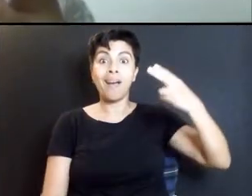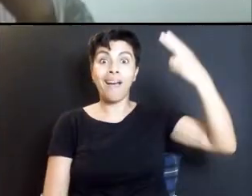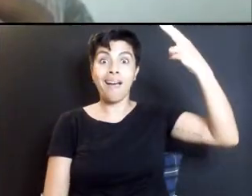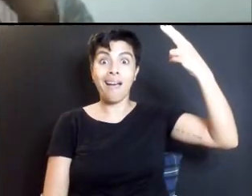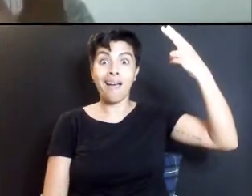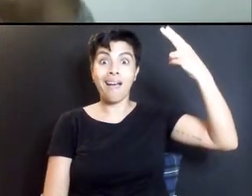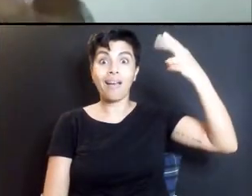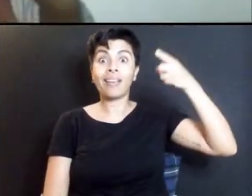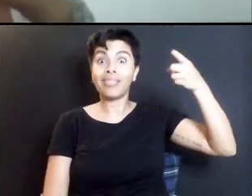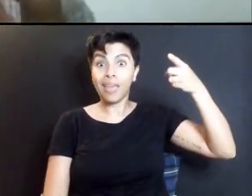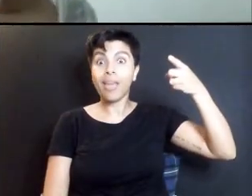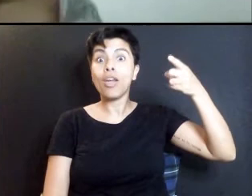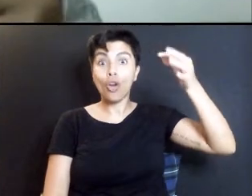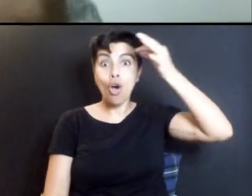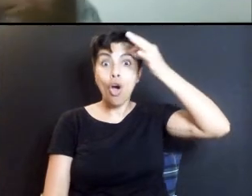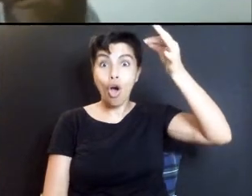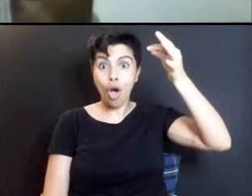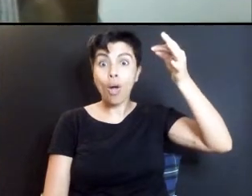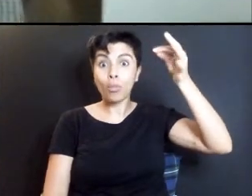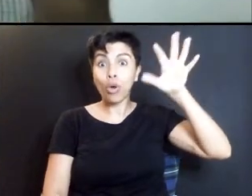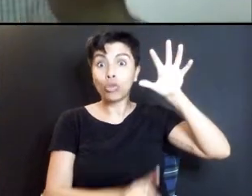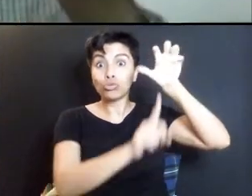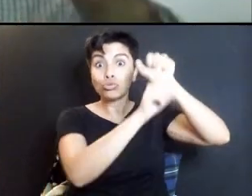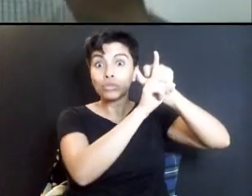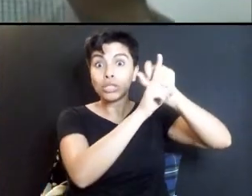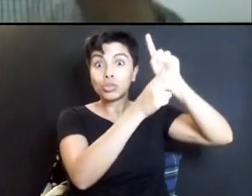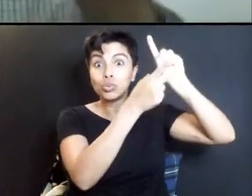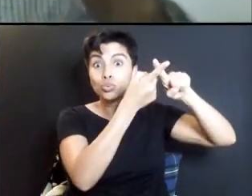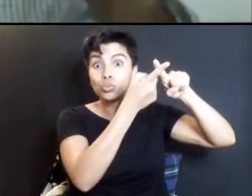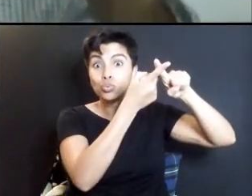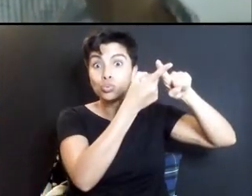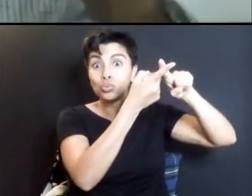they almost reached up to